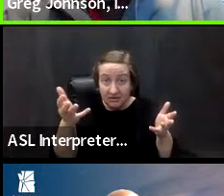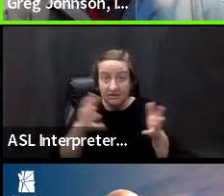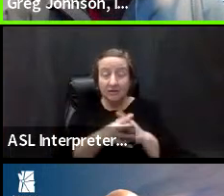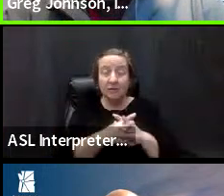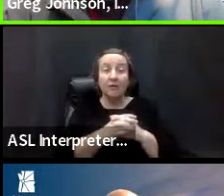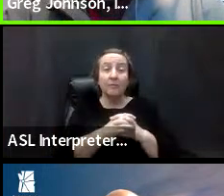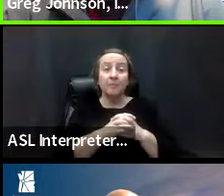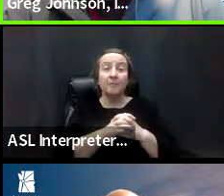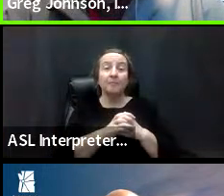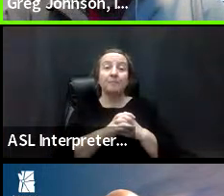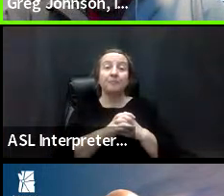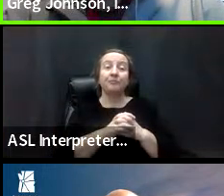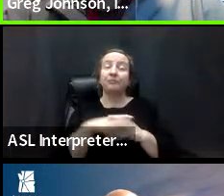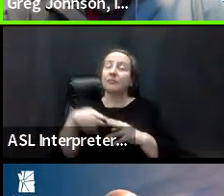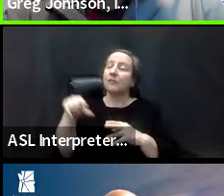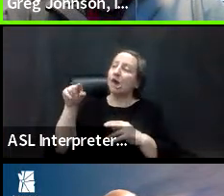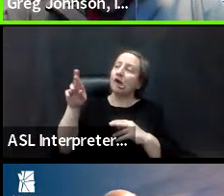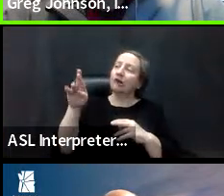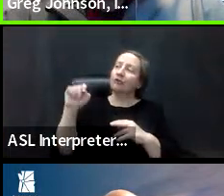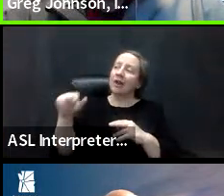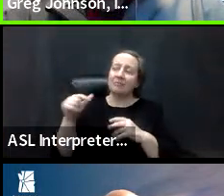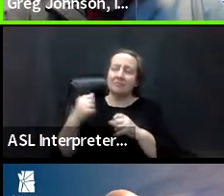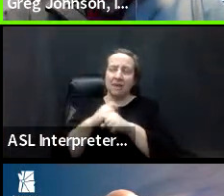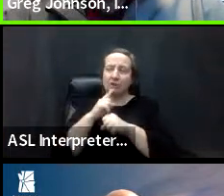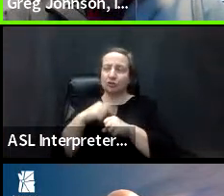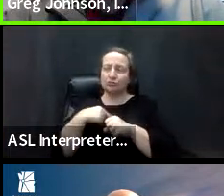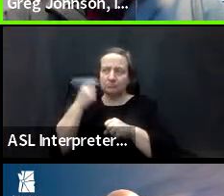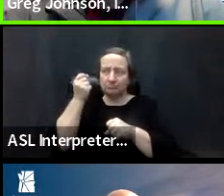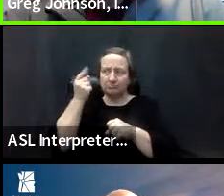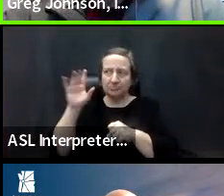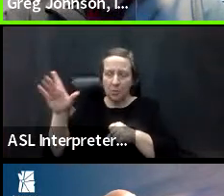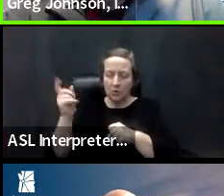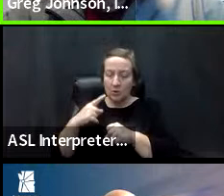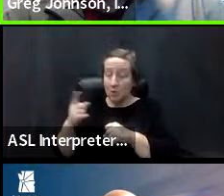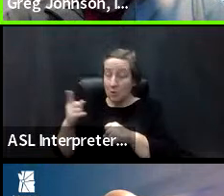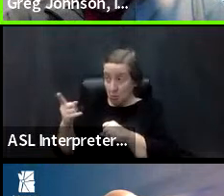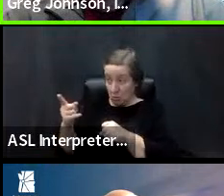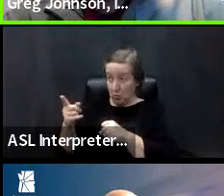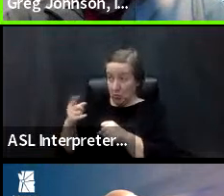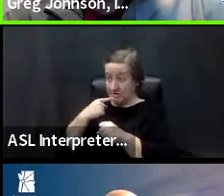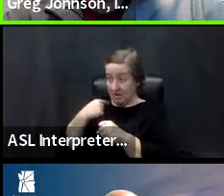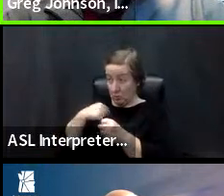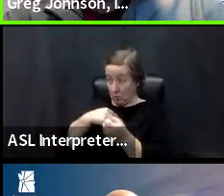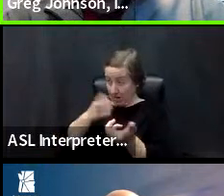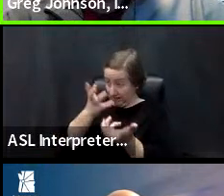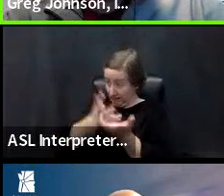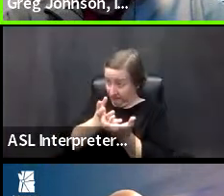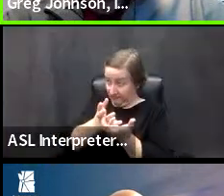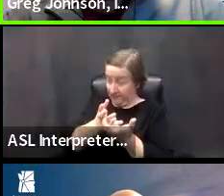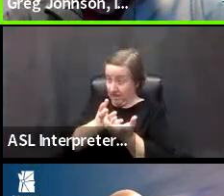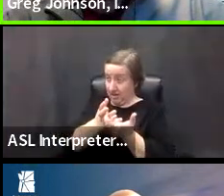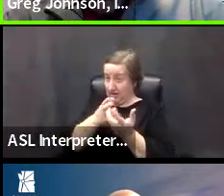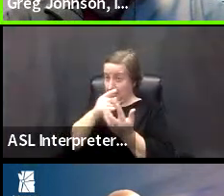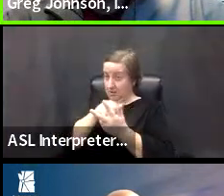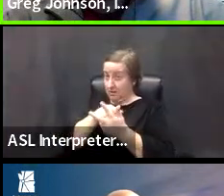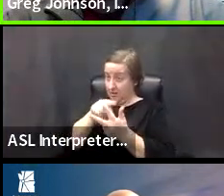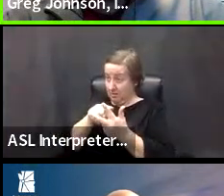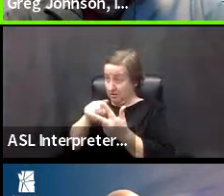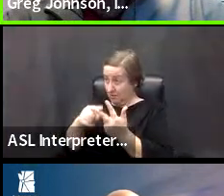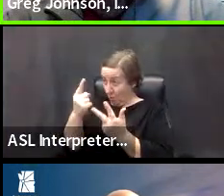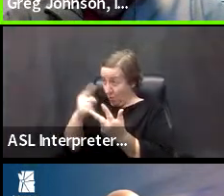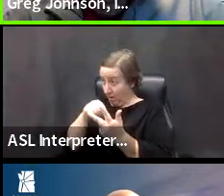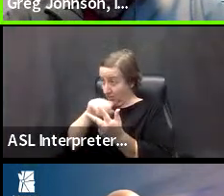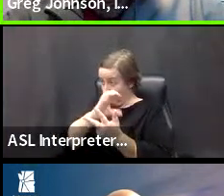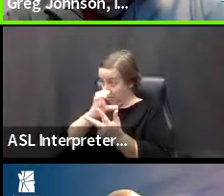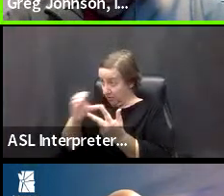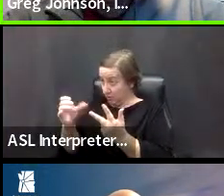So let me make sure I understand your question. Are you asking, do we fit specifically into one of those buckets